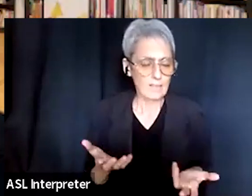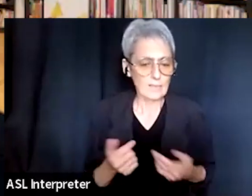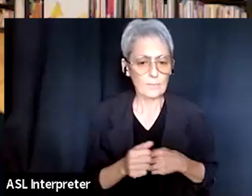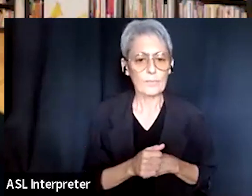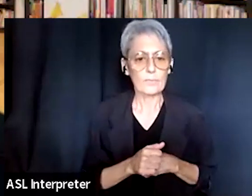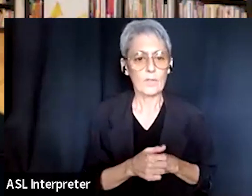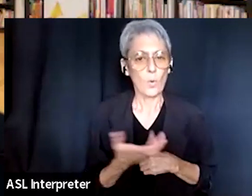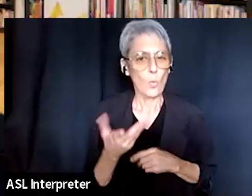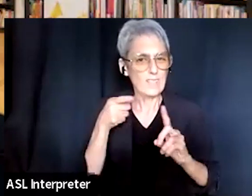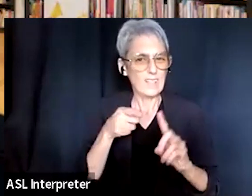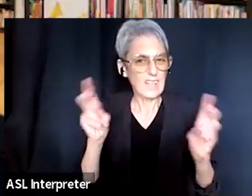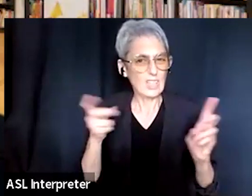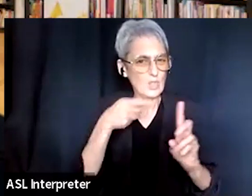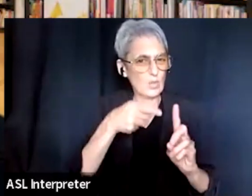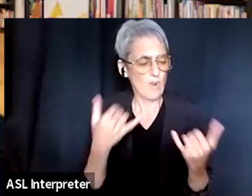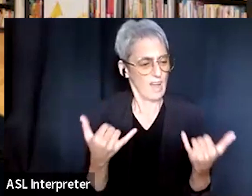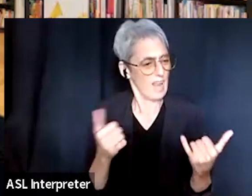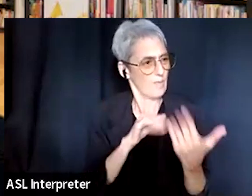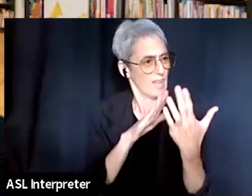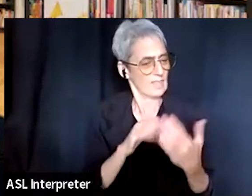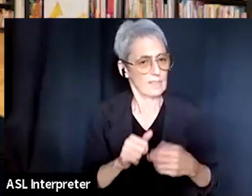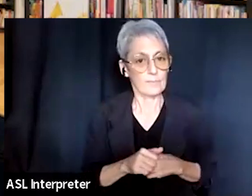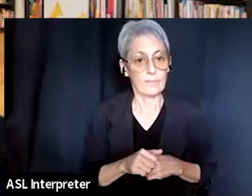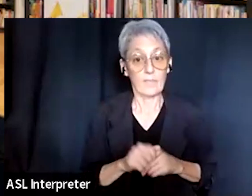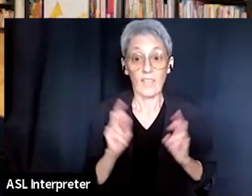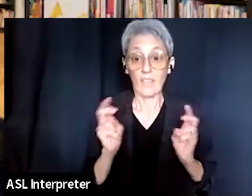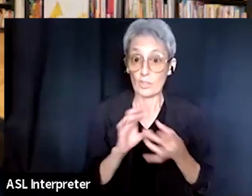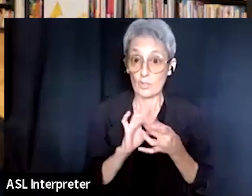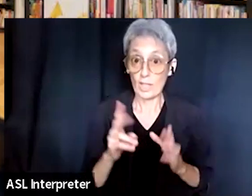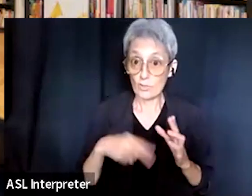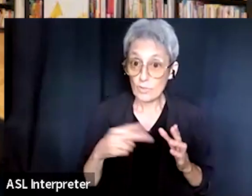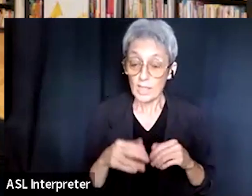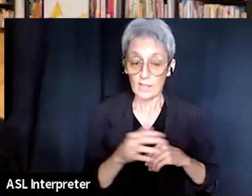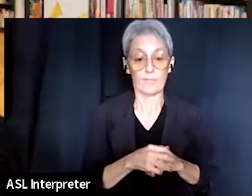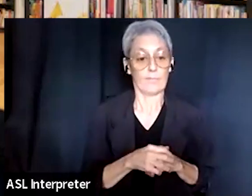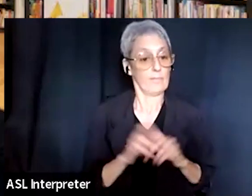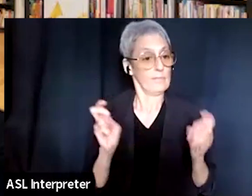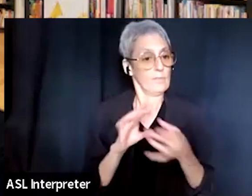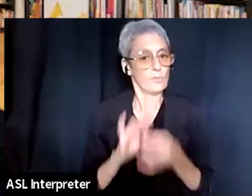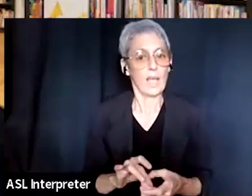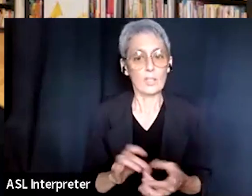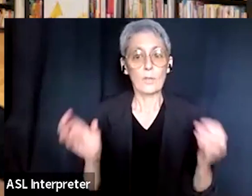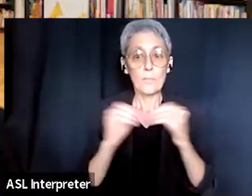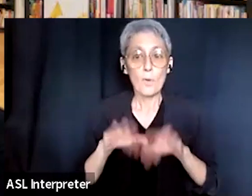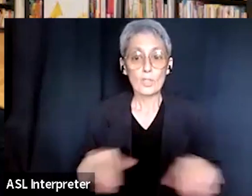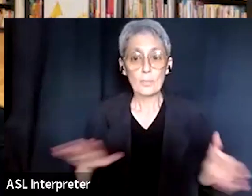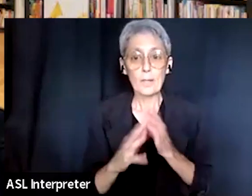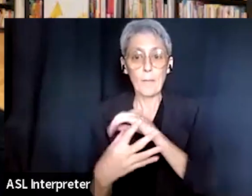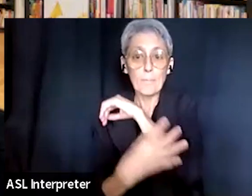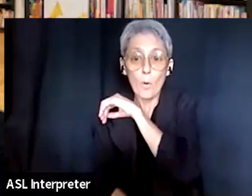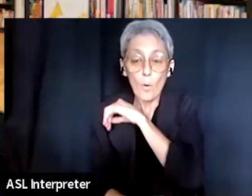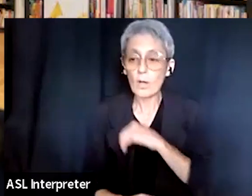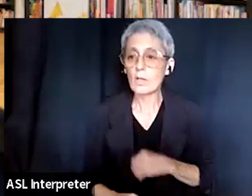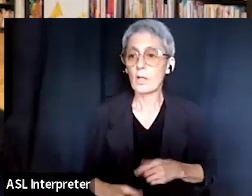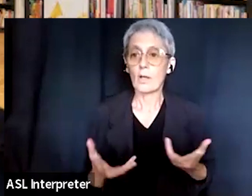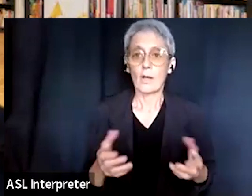issue that we're dealing with now? Because is it an issue with reading? Is it an issue with increasing child poverty and the foundations of reading needing